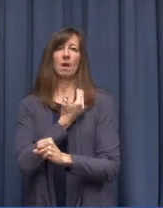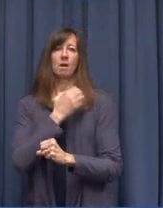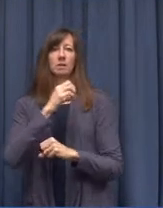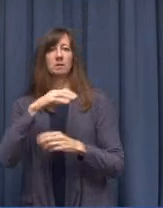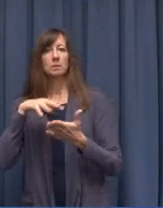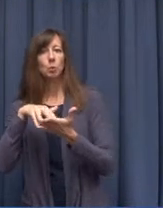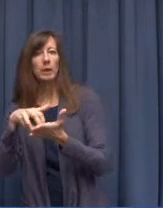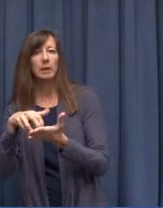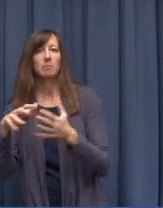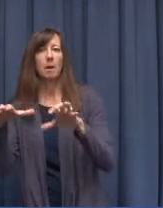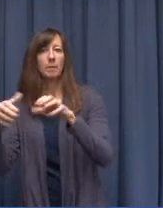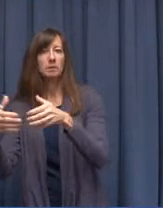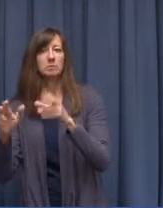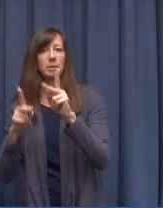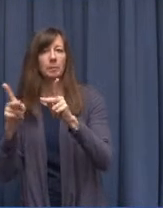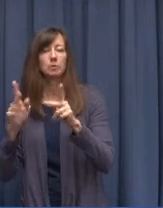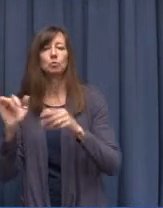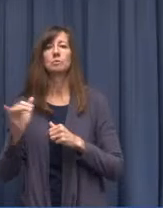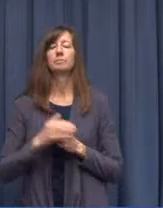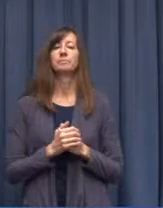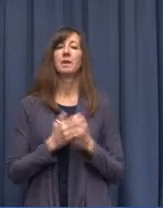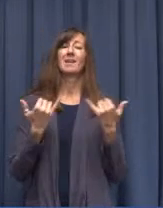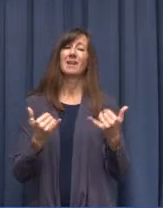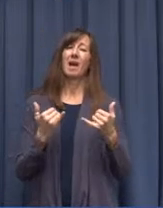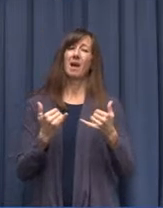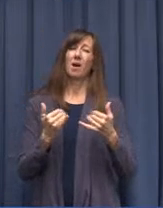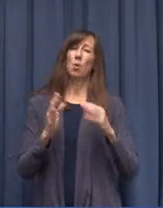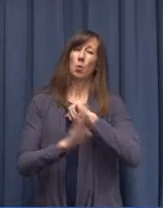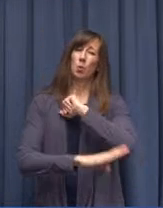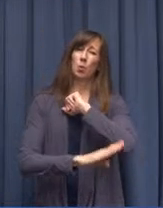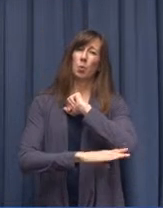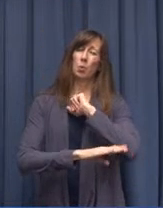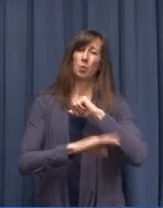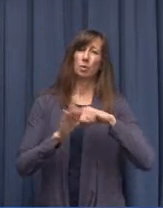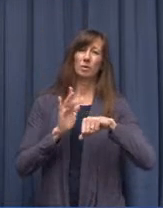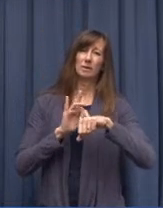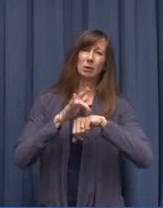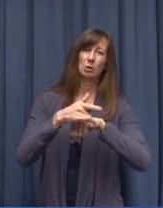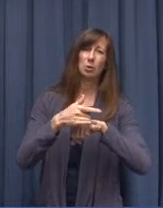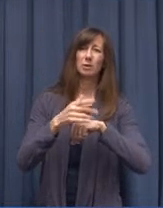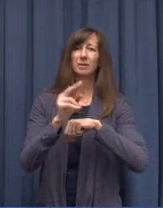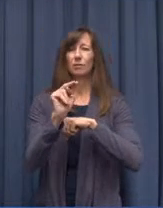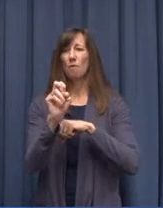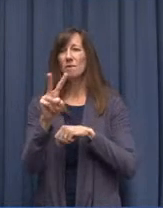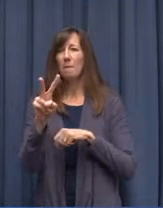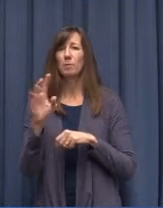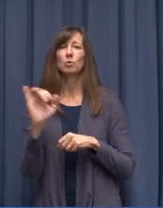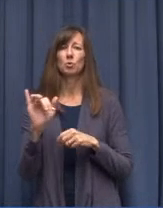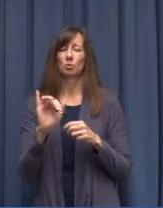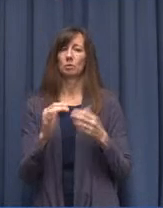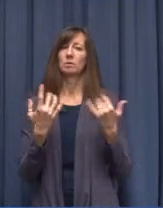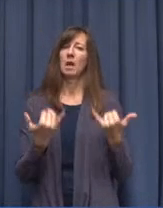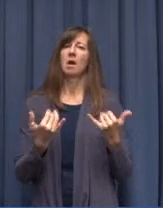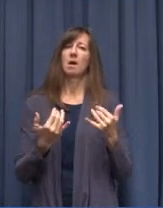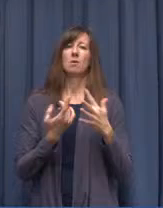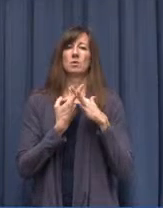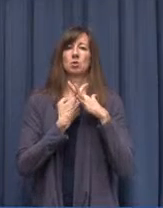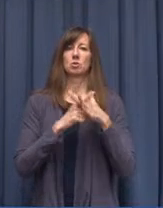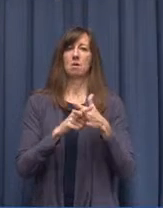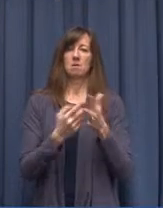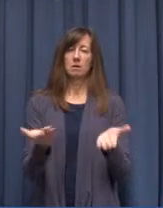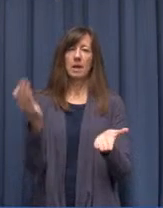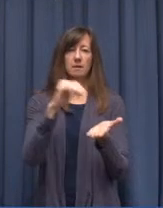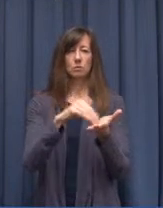October and slowly building now into November, we are now very much at the beginning of a second wave. And we've seen this across the